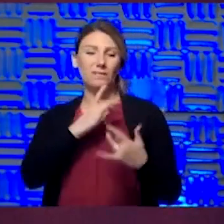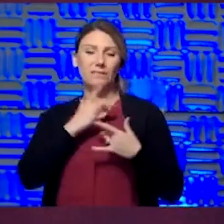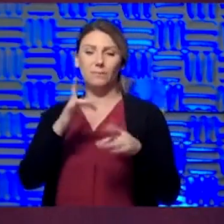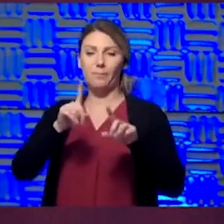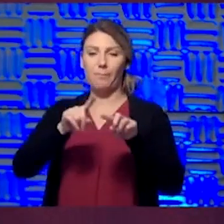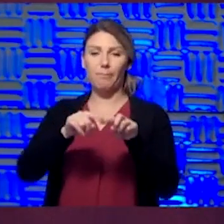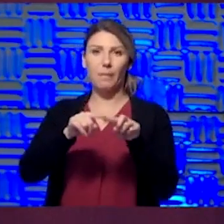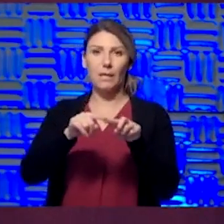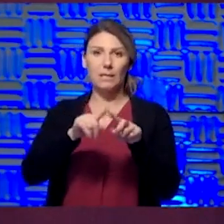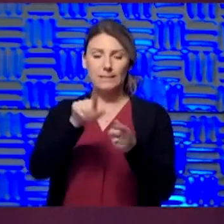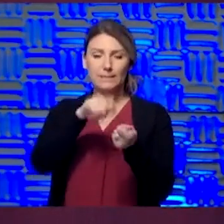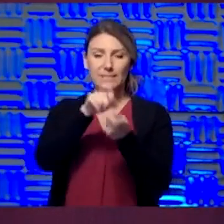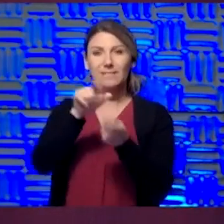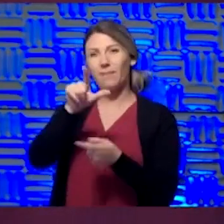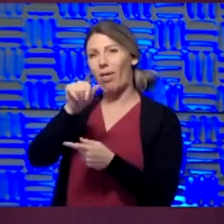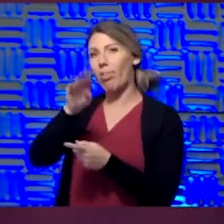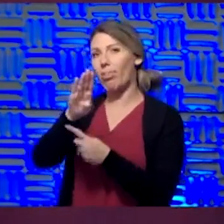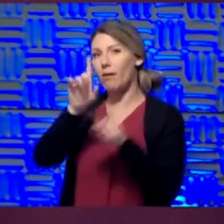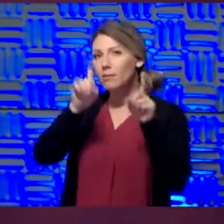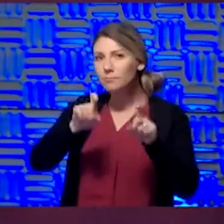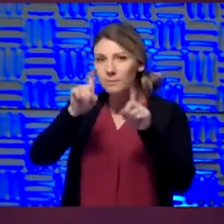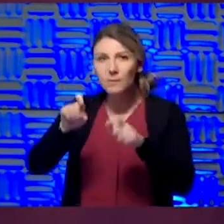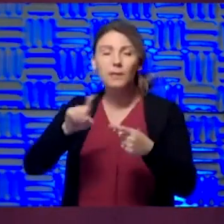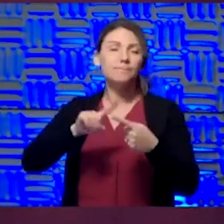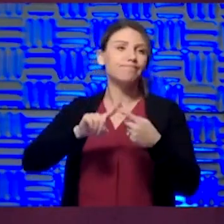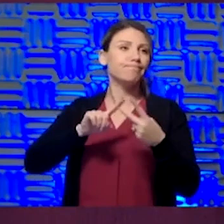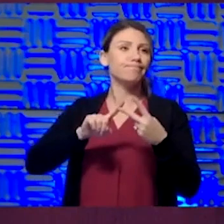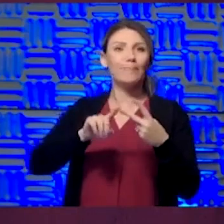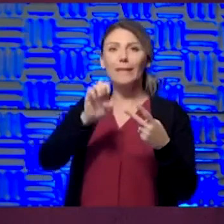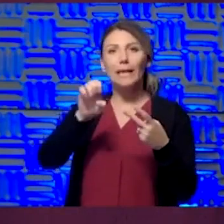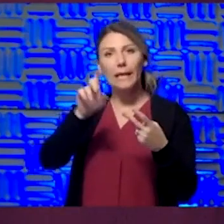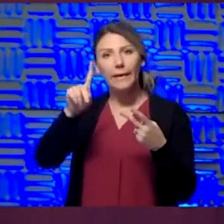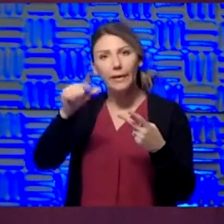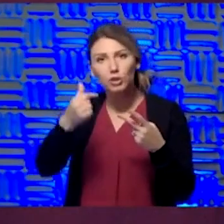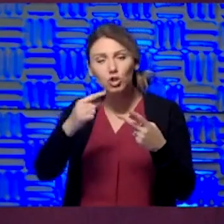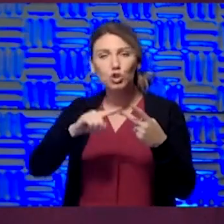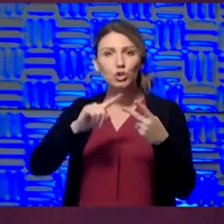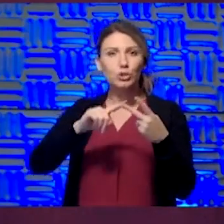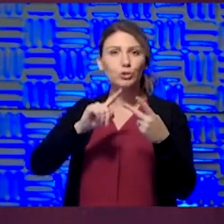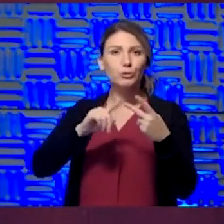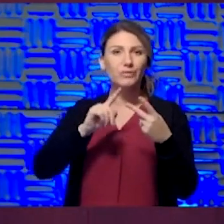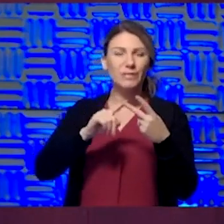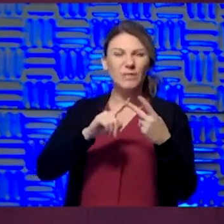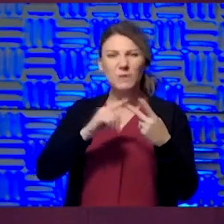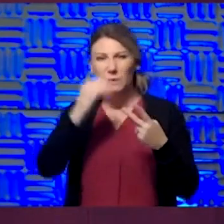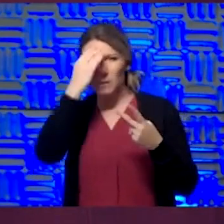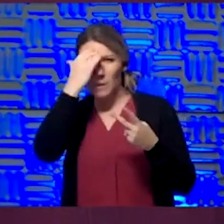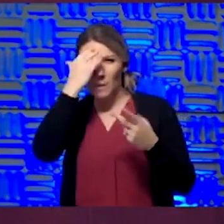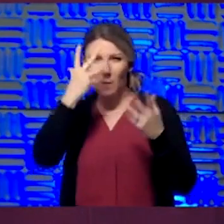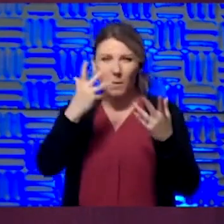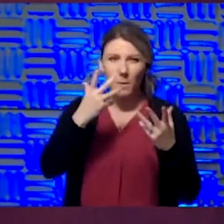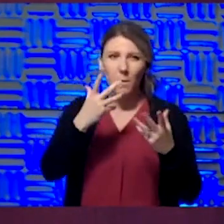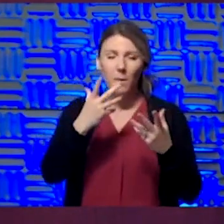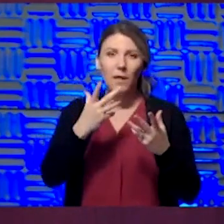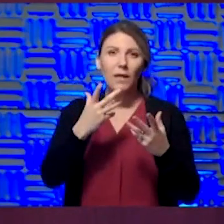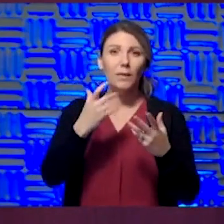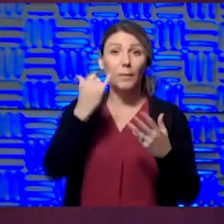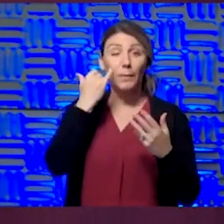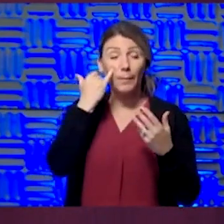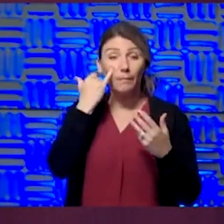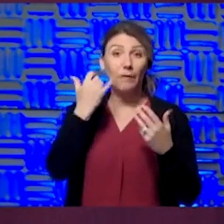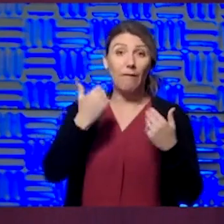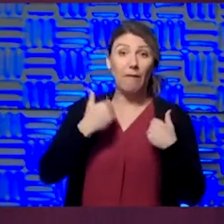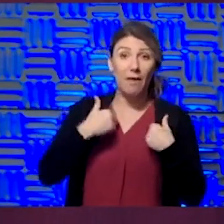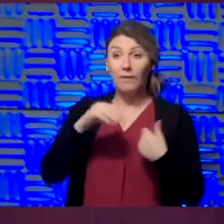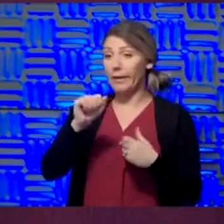depend on certain lab tests and EKG and other things to kind of get a telltale signs of having an acute heart attack,